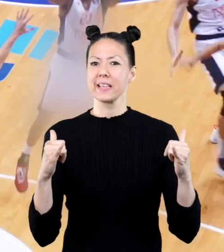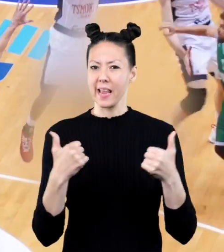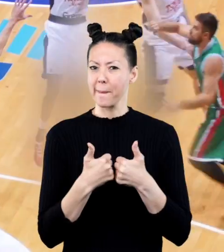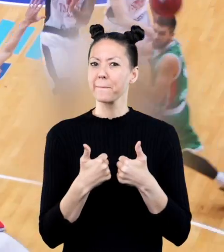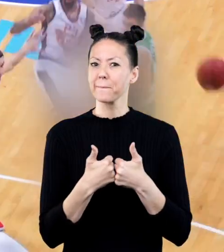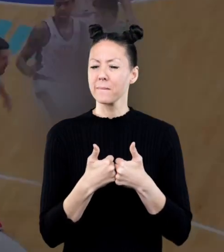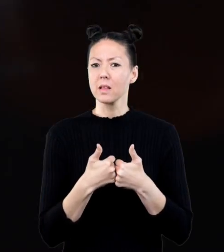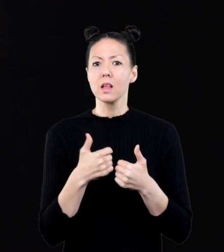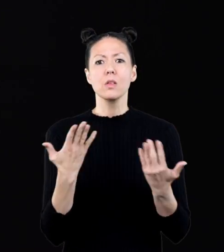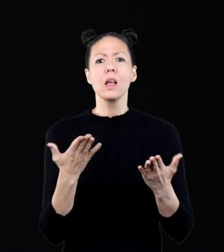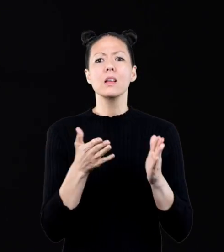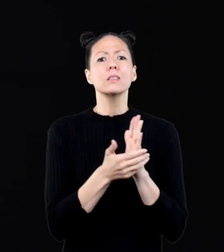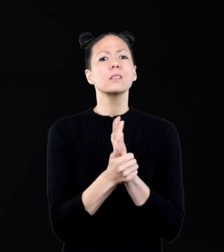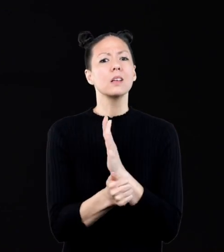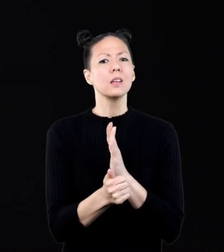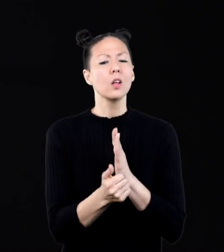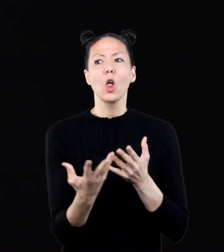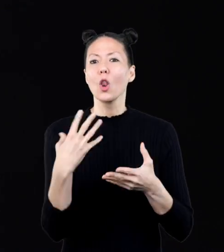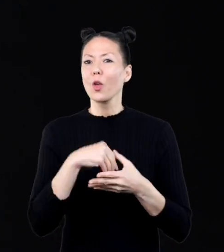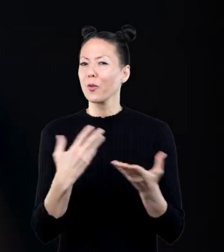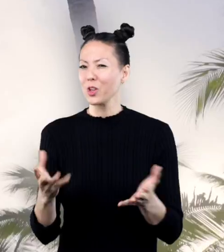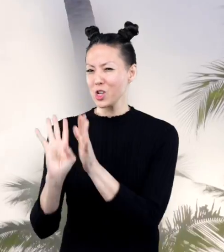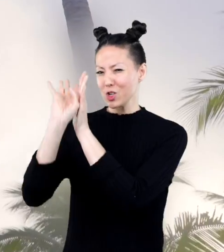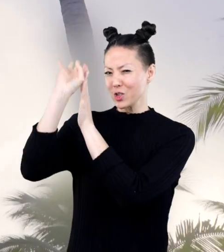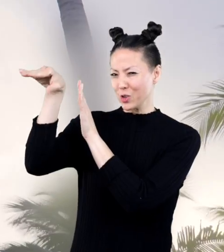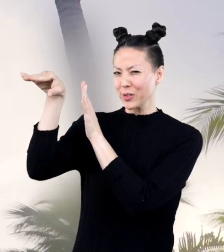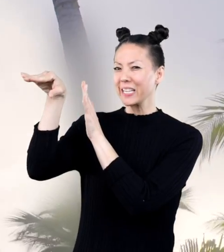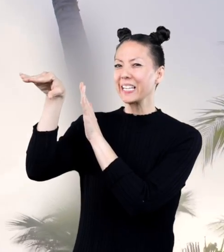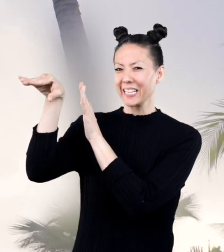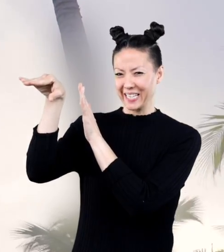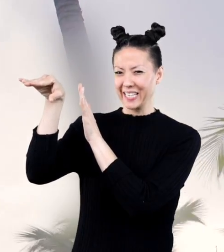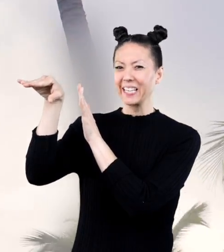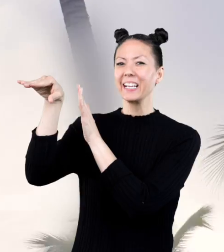game. Some of those skills include shooting,